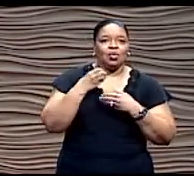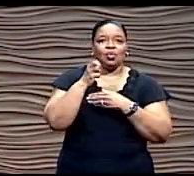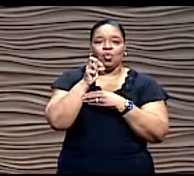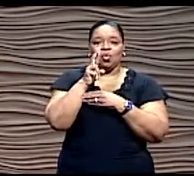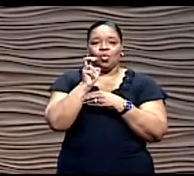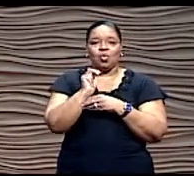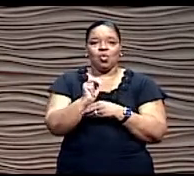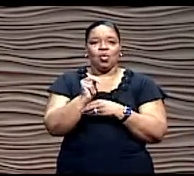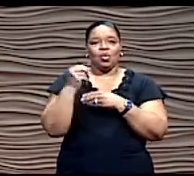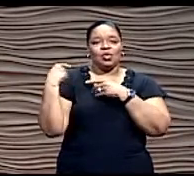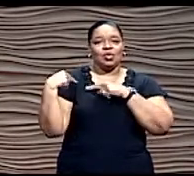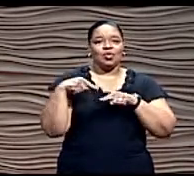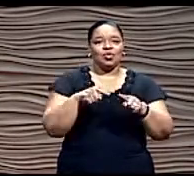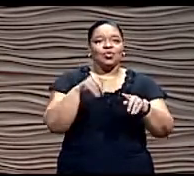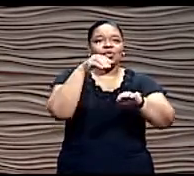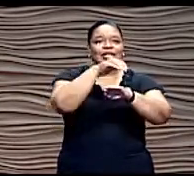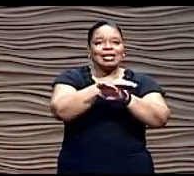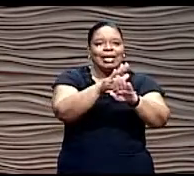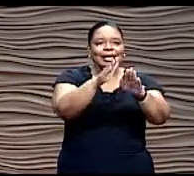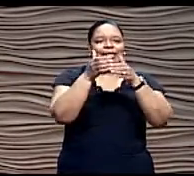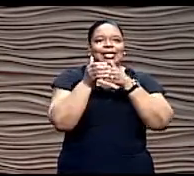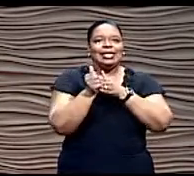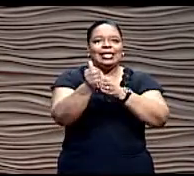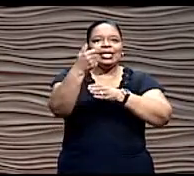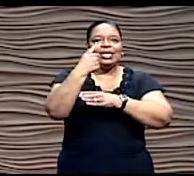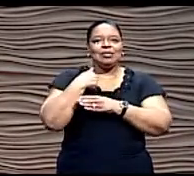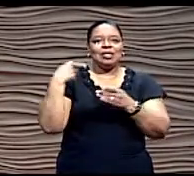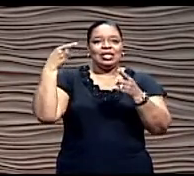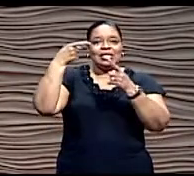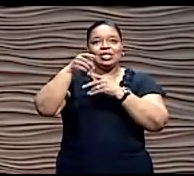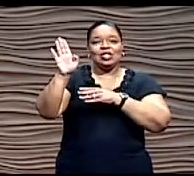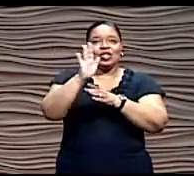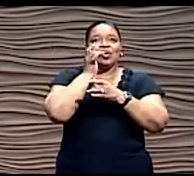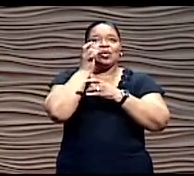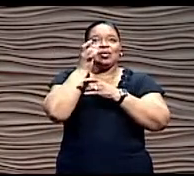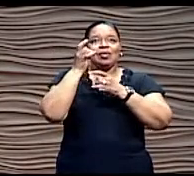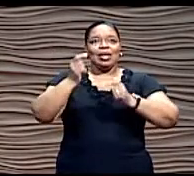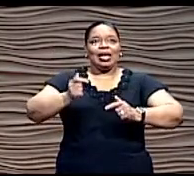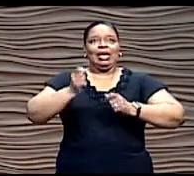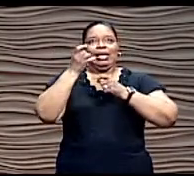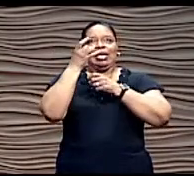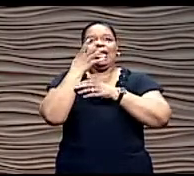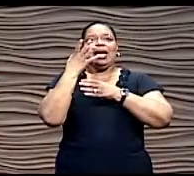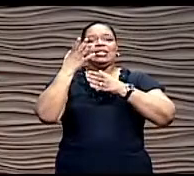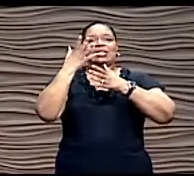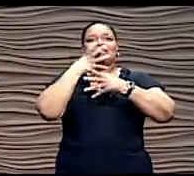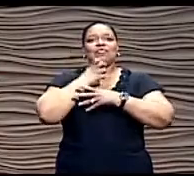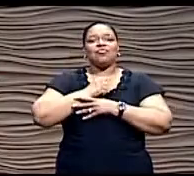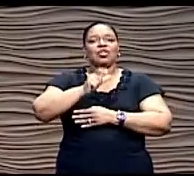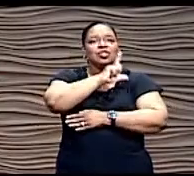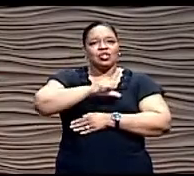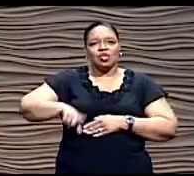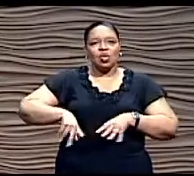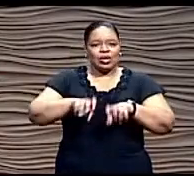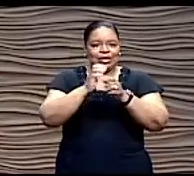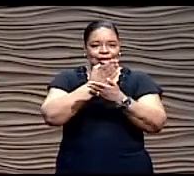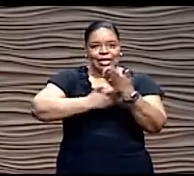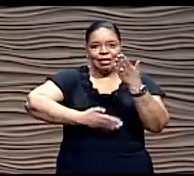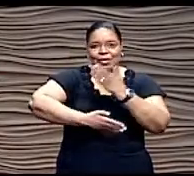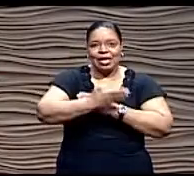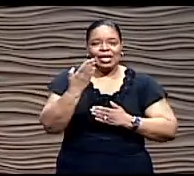night, lead me on to thy light. Precious Lord, take my